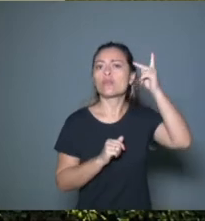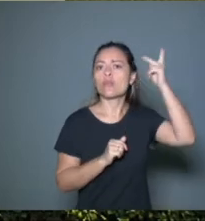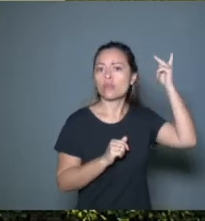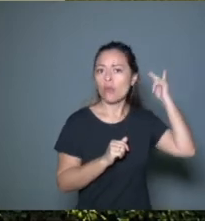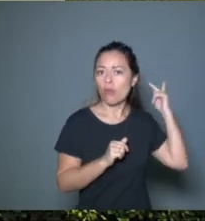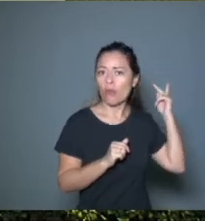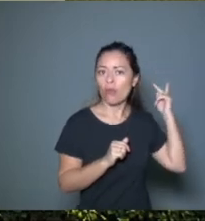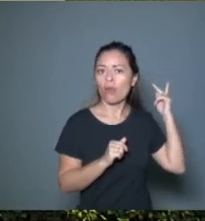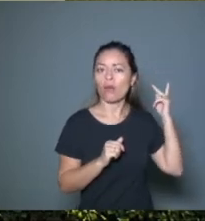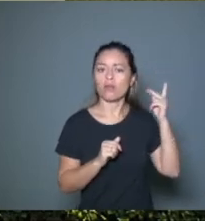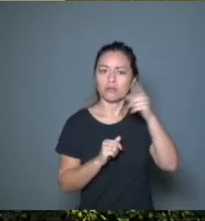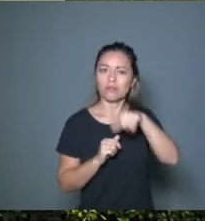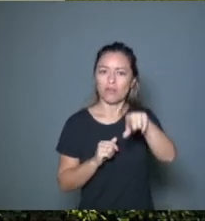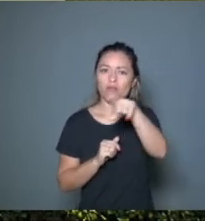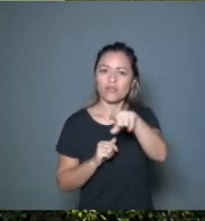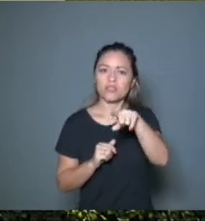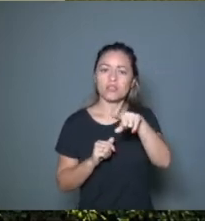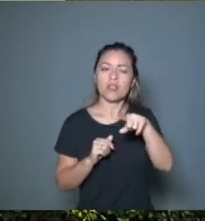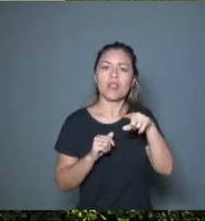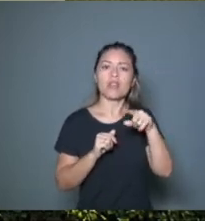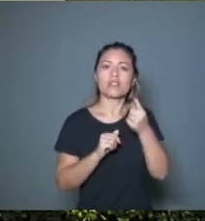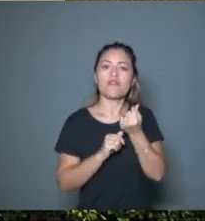is, when we look at